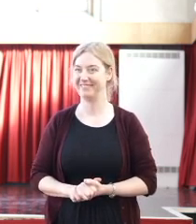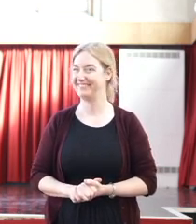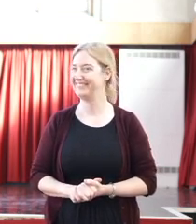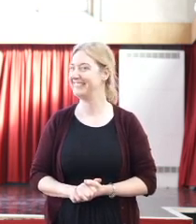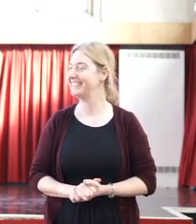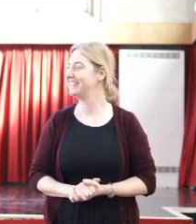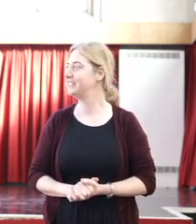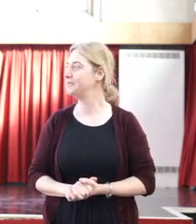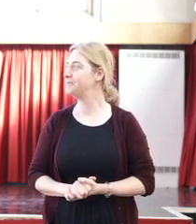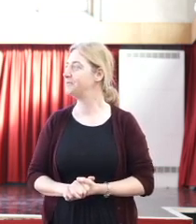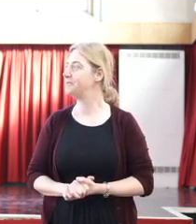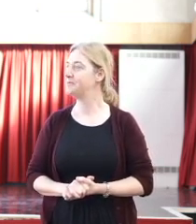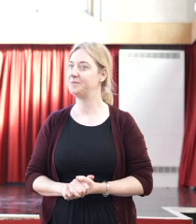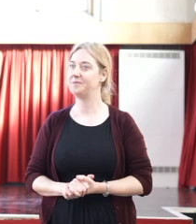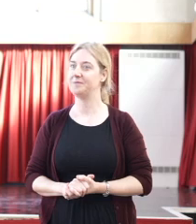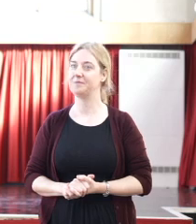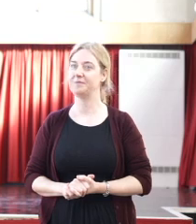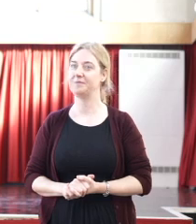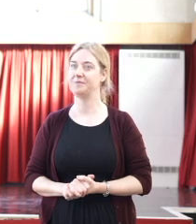off